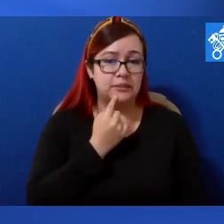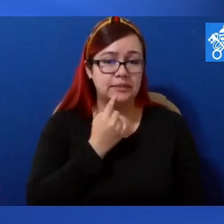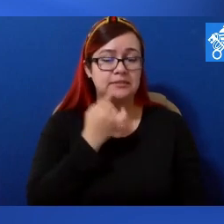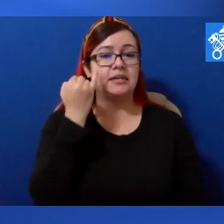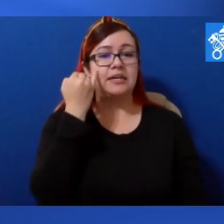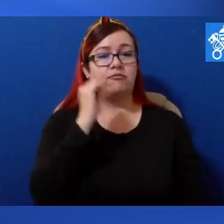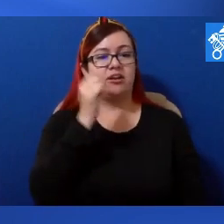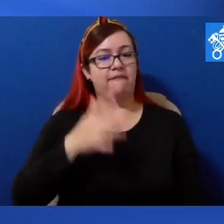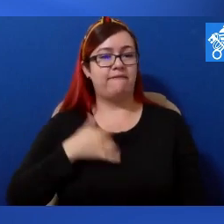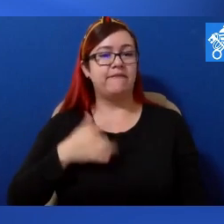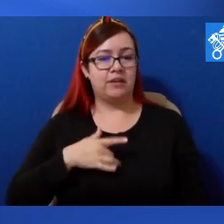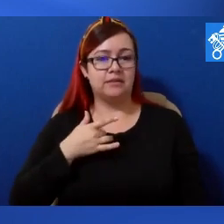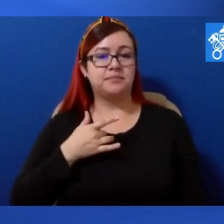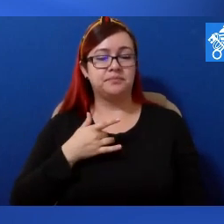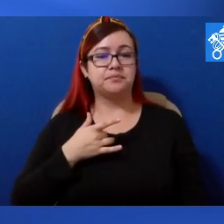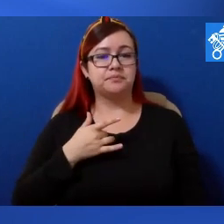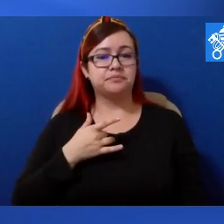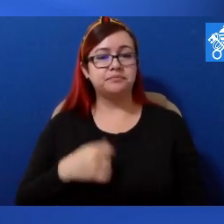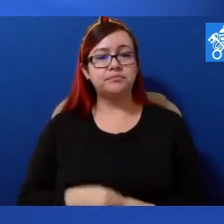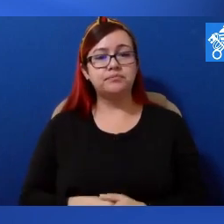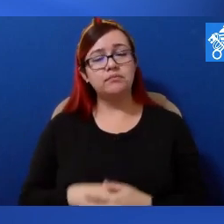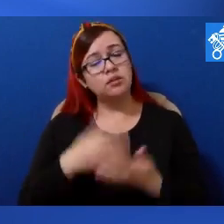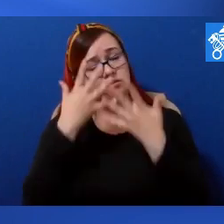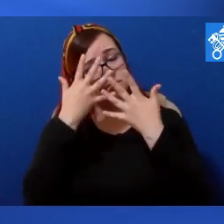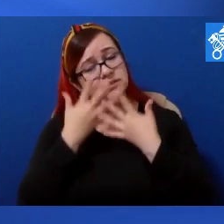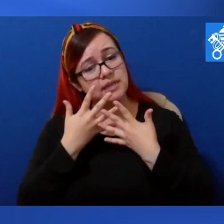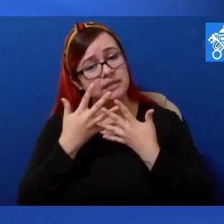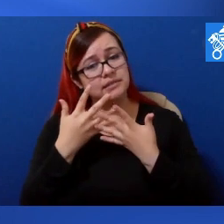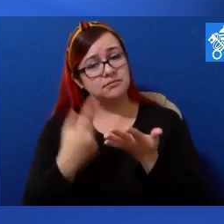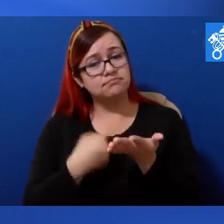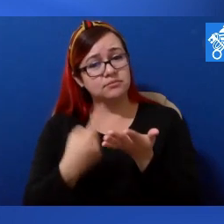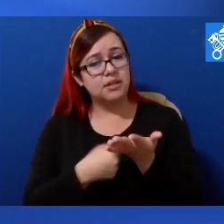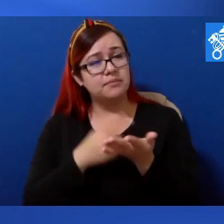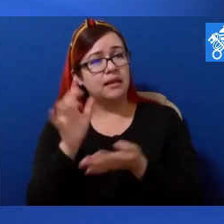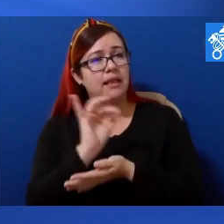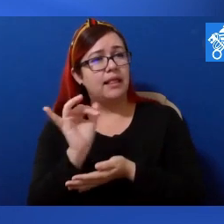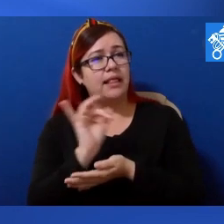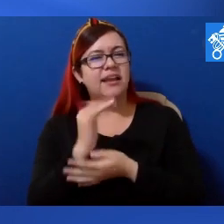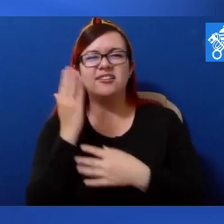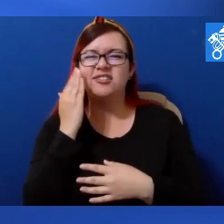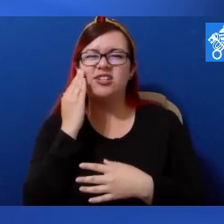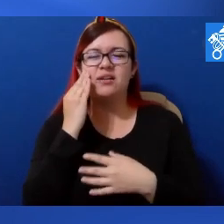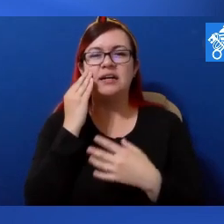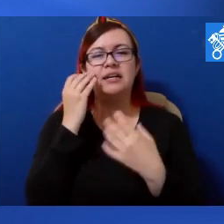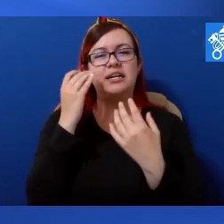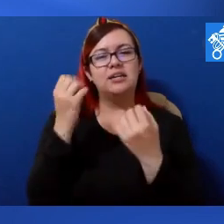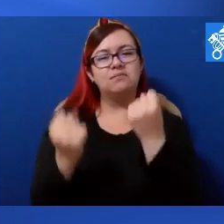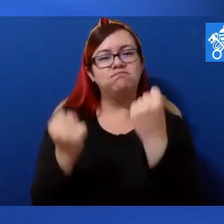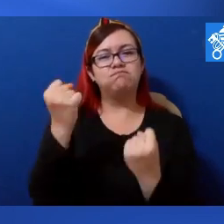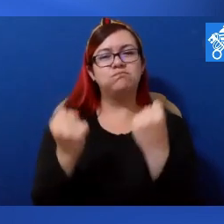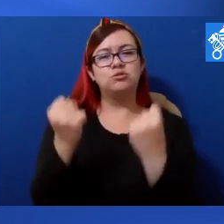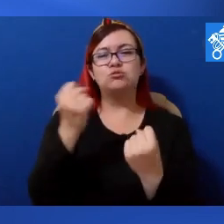more serious and dangerous if we did not feel it. The sadness is something